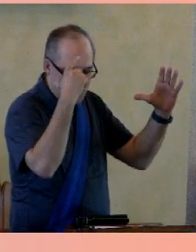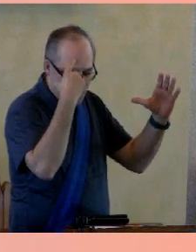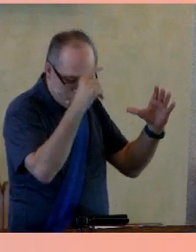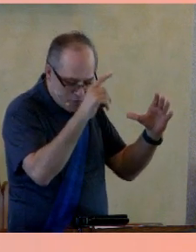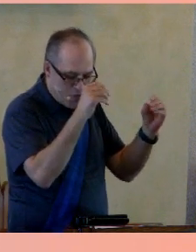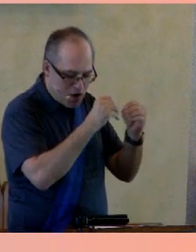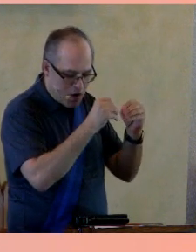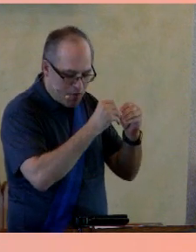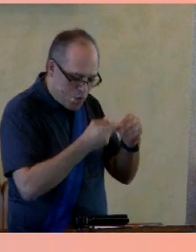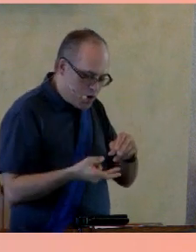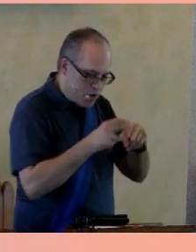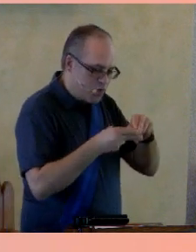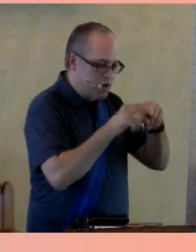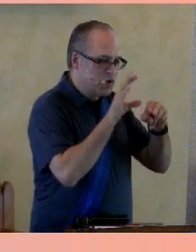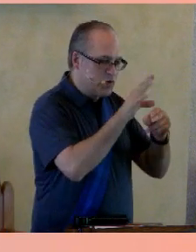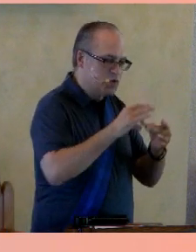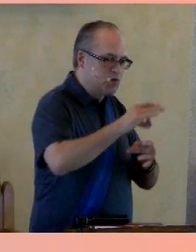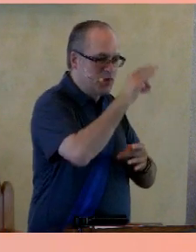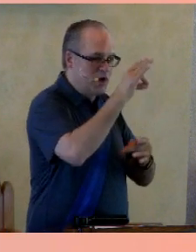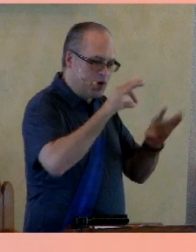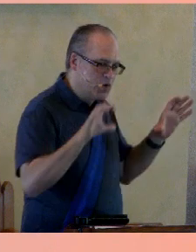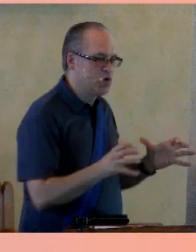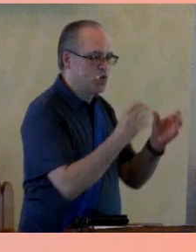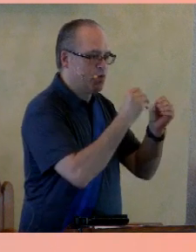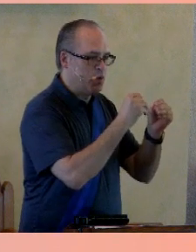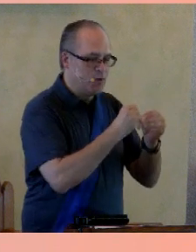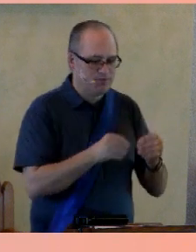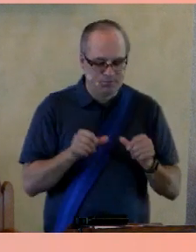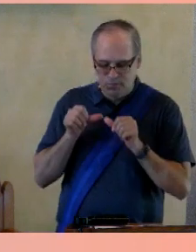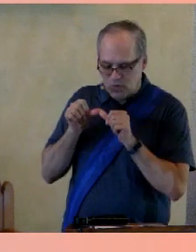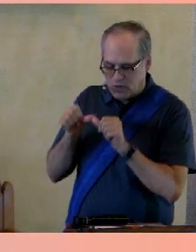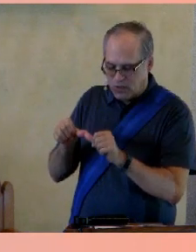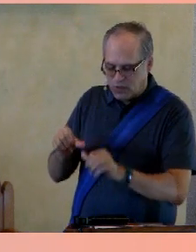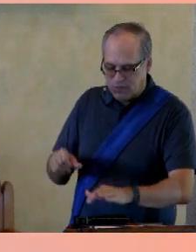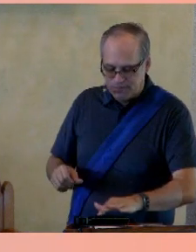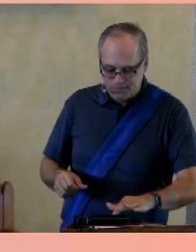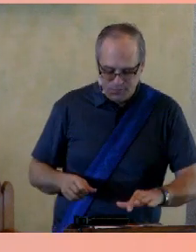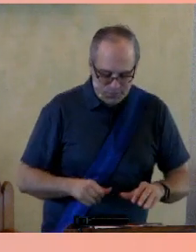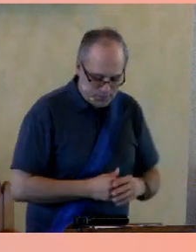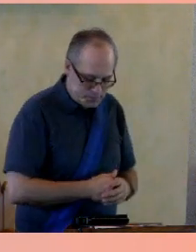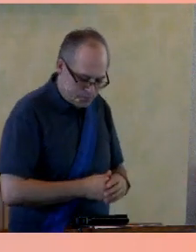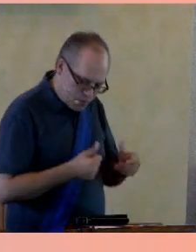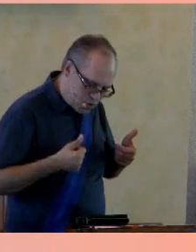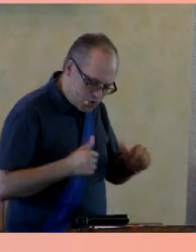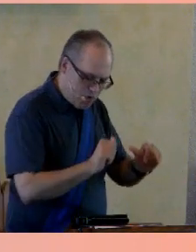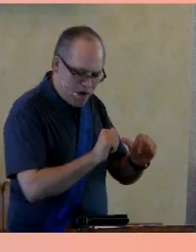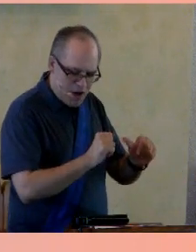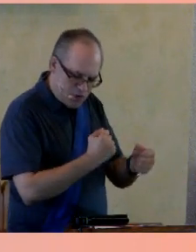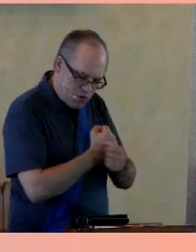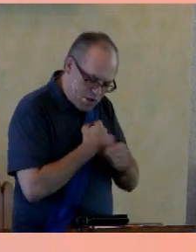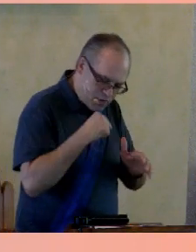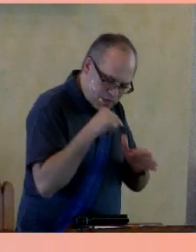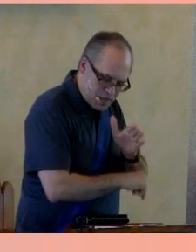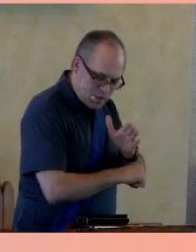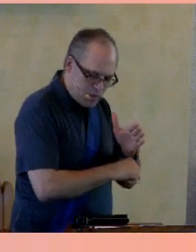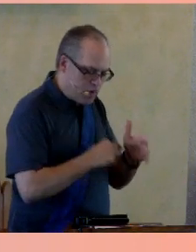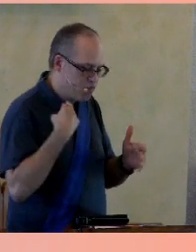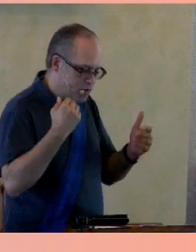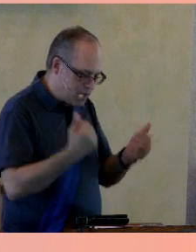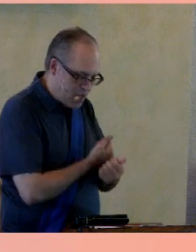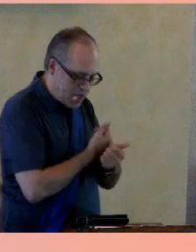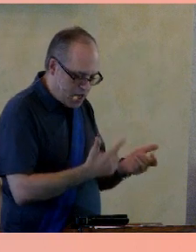and increase your spirit. Continue. To dare to love deeply and risk everything for the good